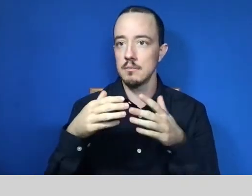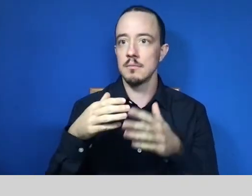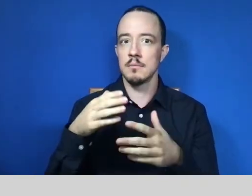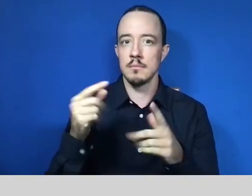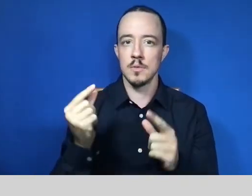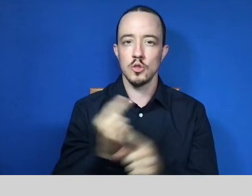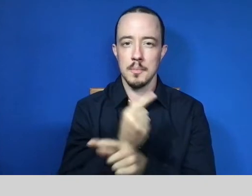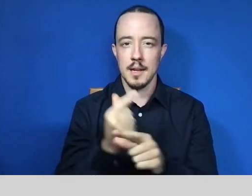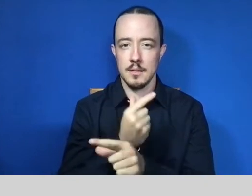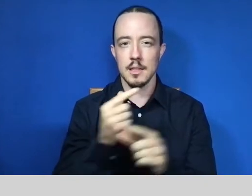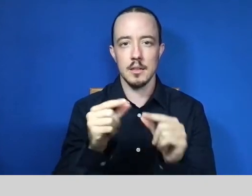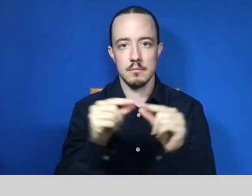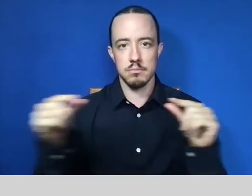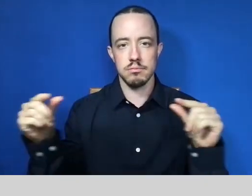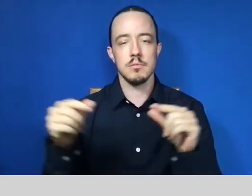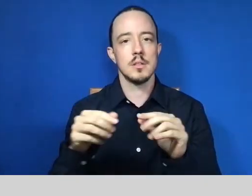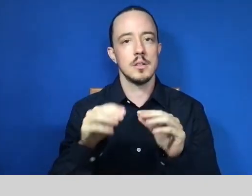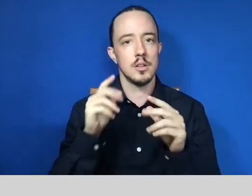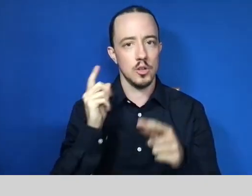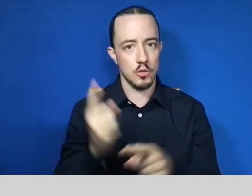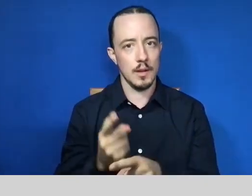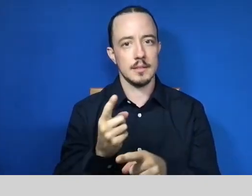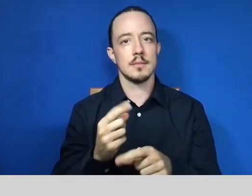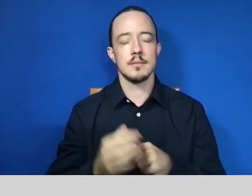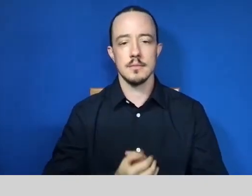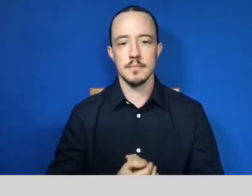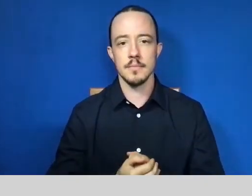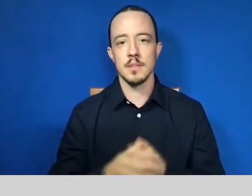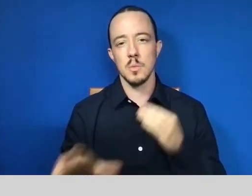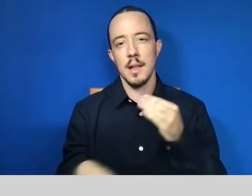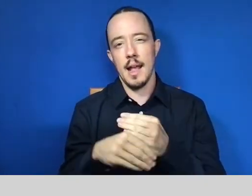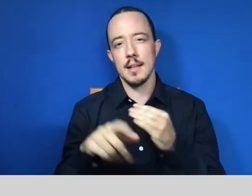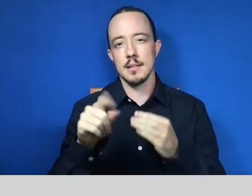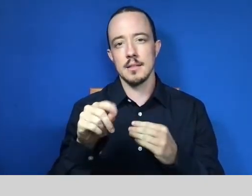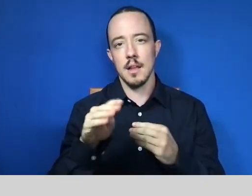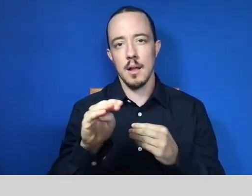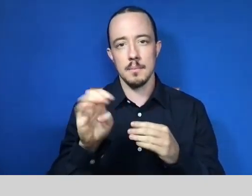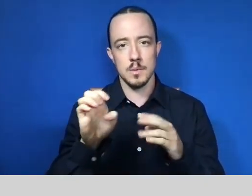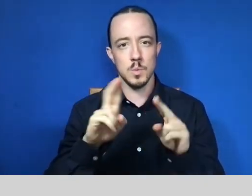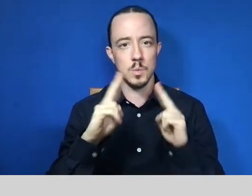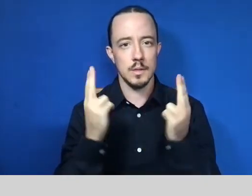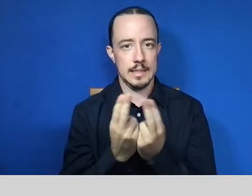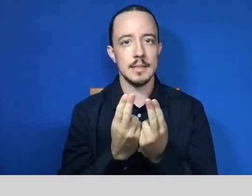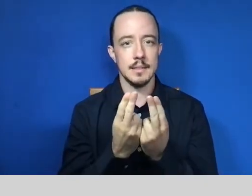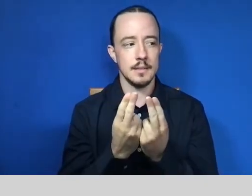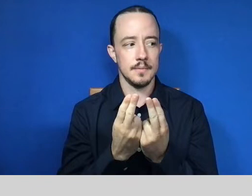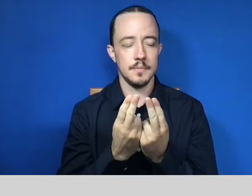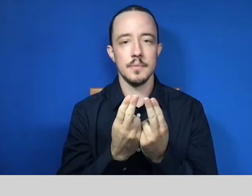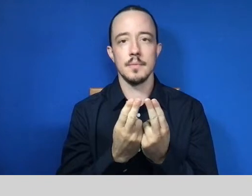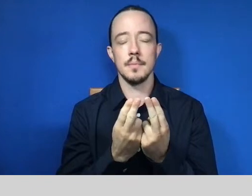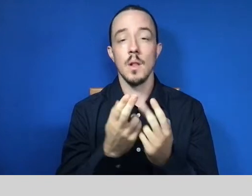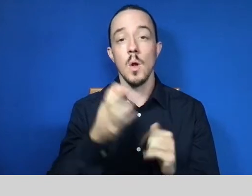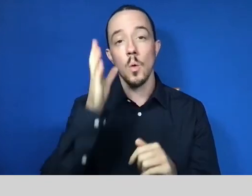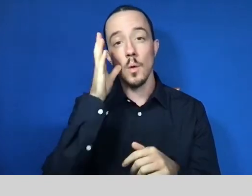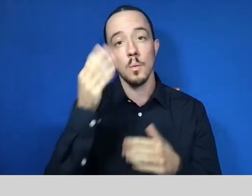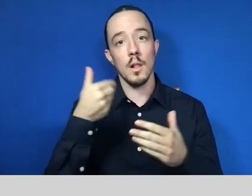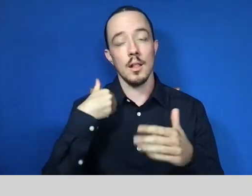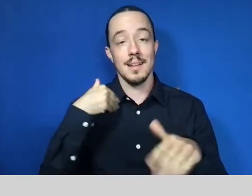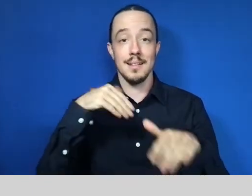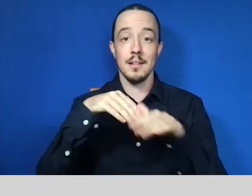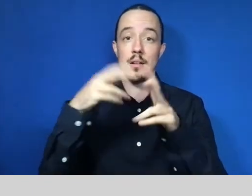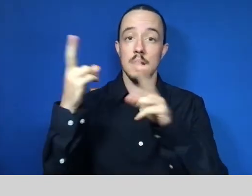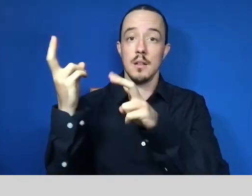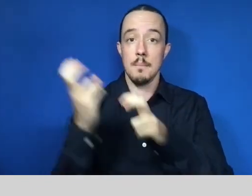syntactically correct Python file. So we add a time unit because it is used in the annotations. We